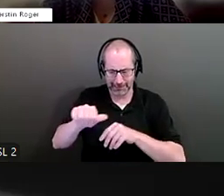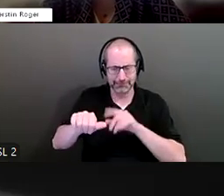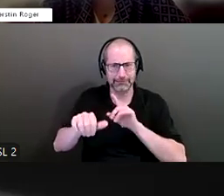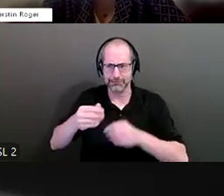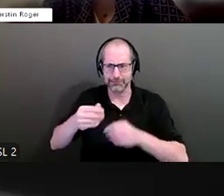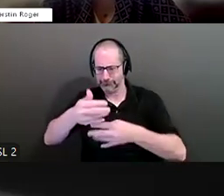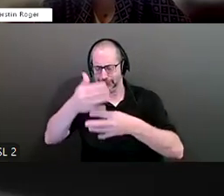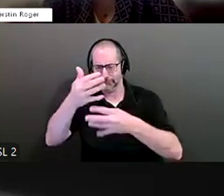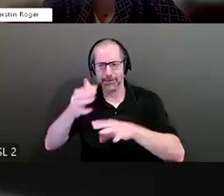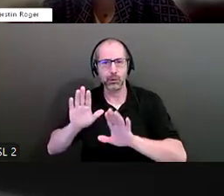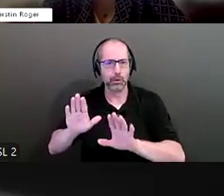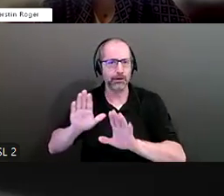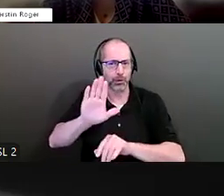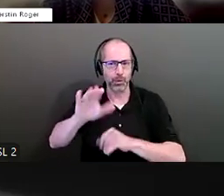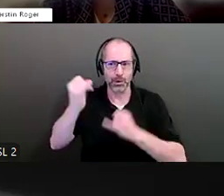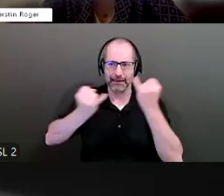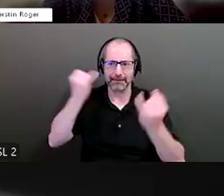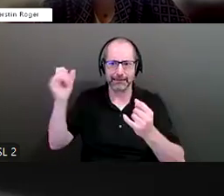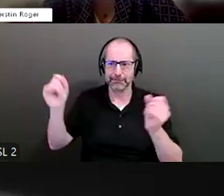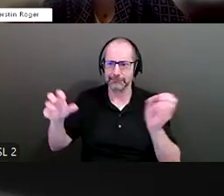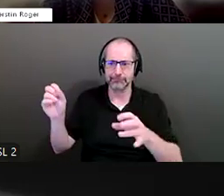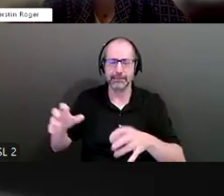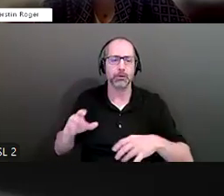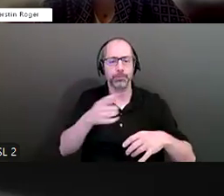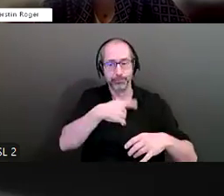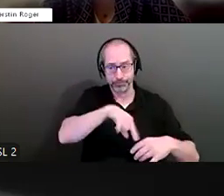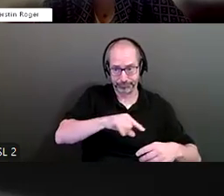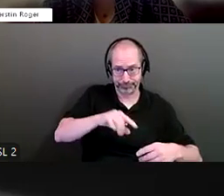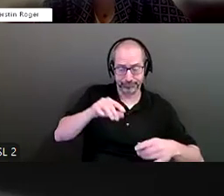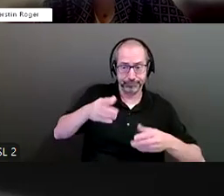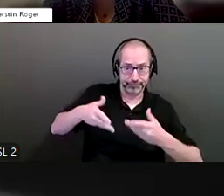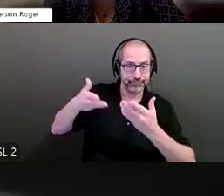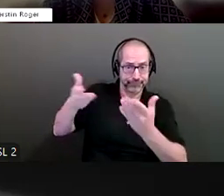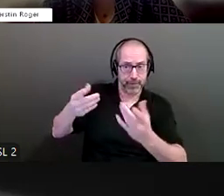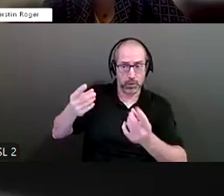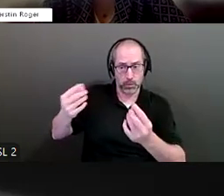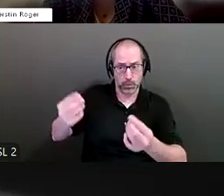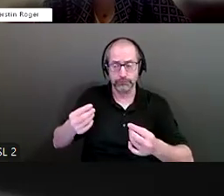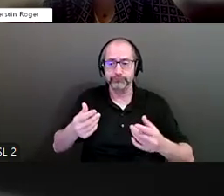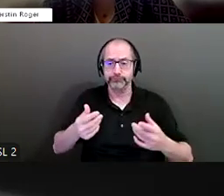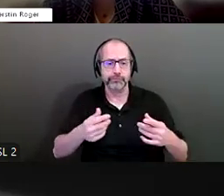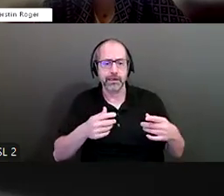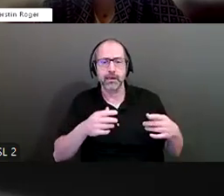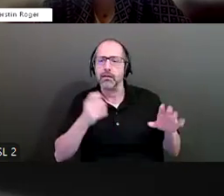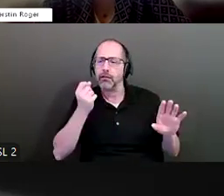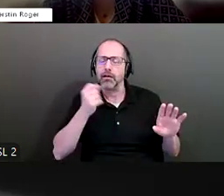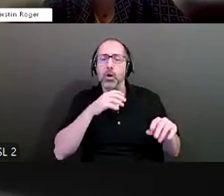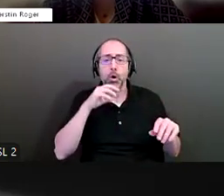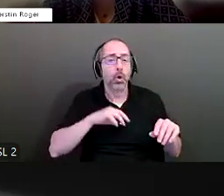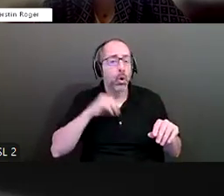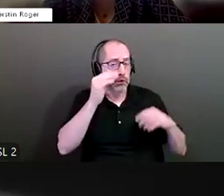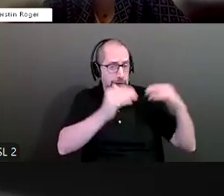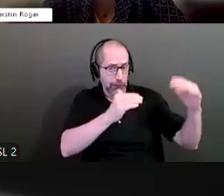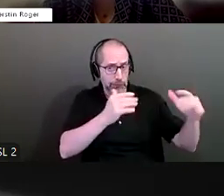Our first recommendation is that although older adults in the study said they were aware of elder abuse and the